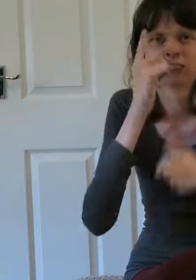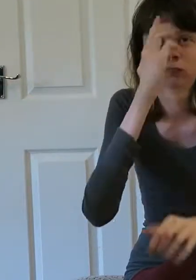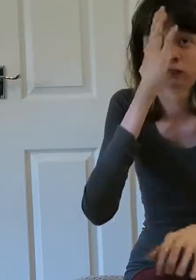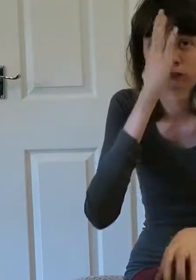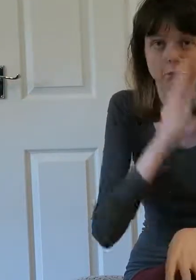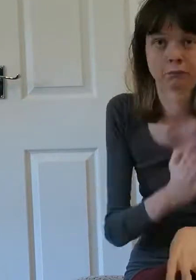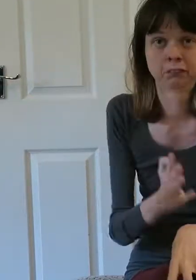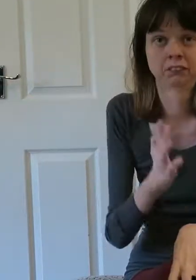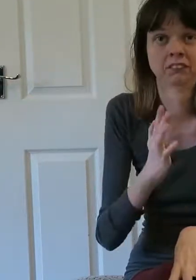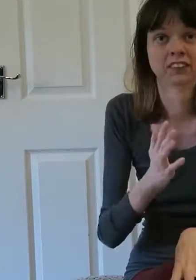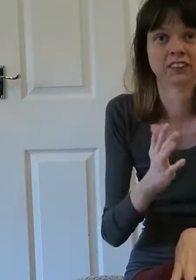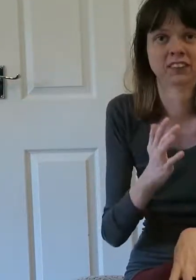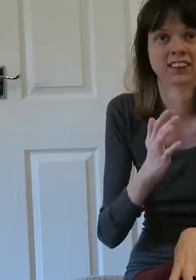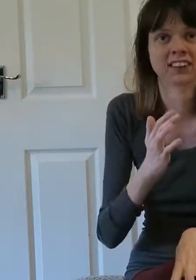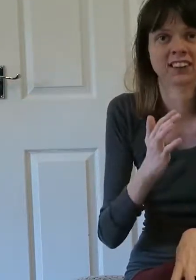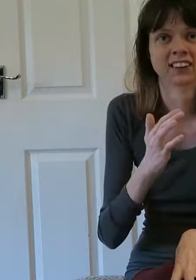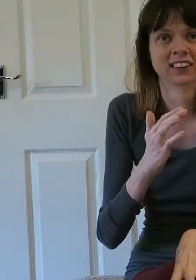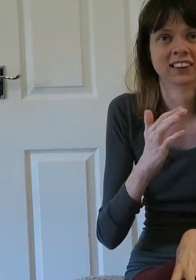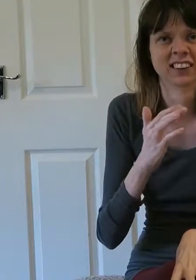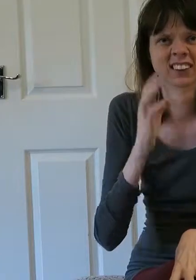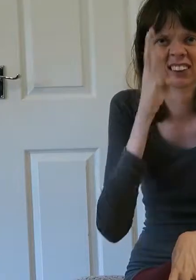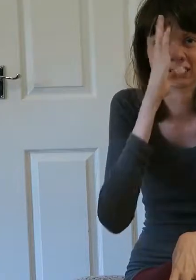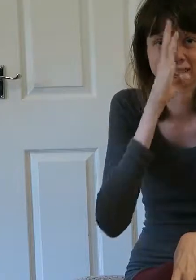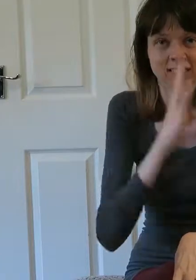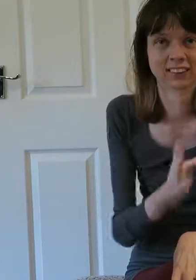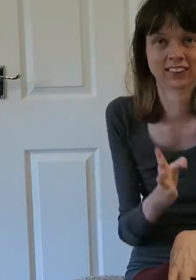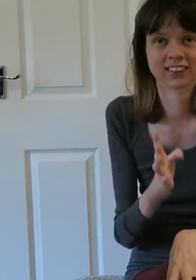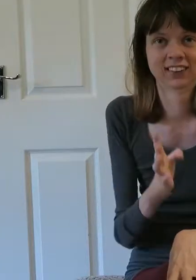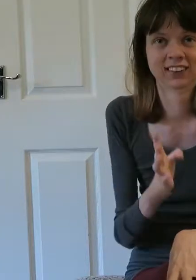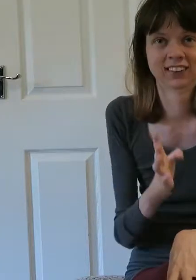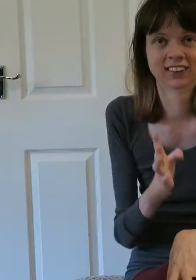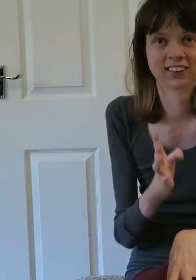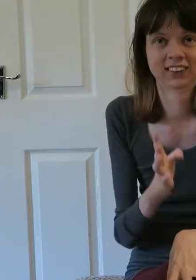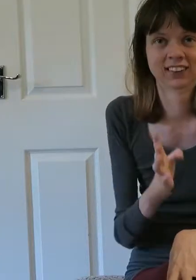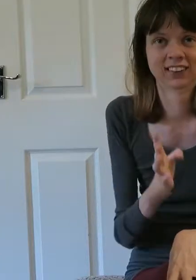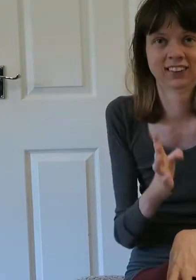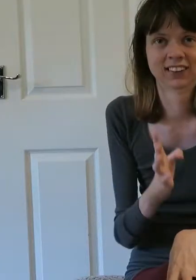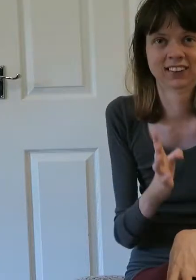Angry and sad.